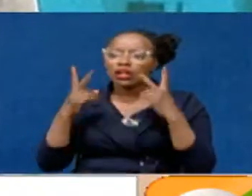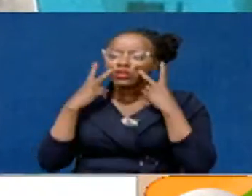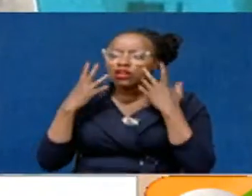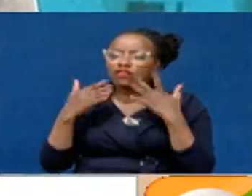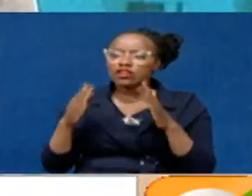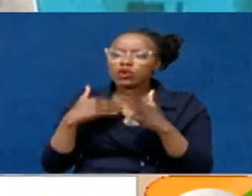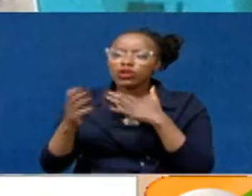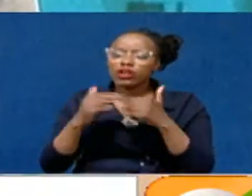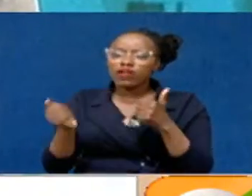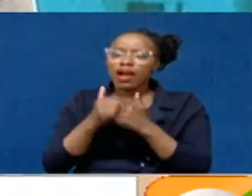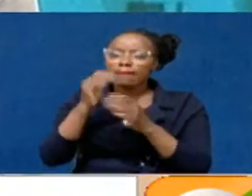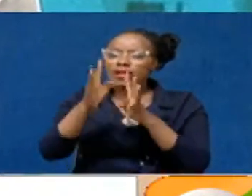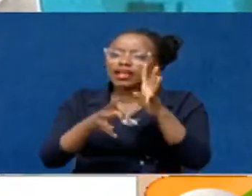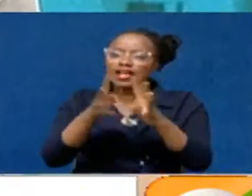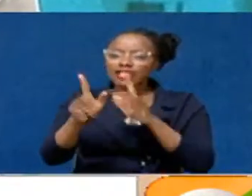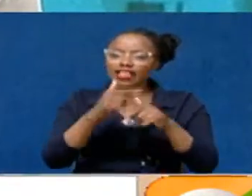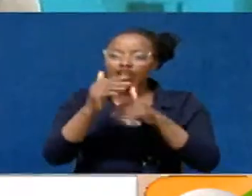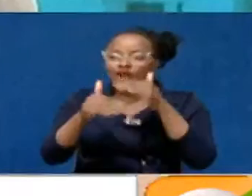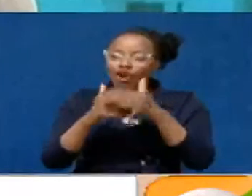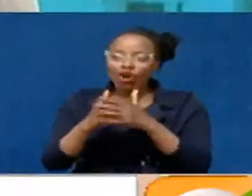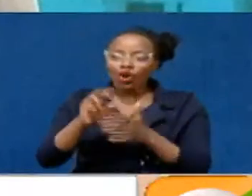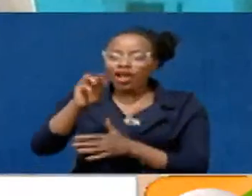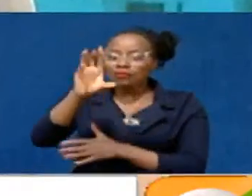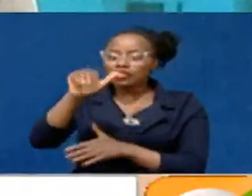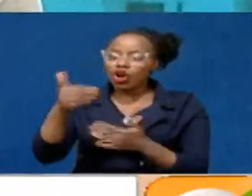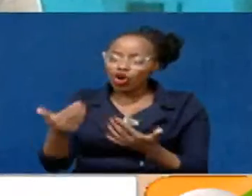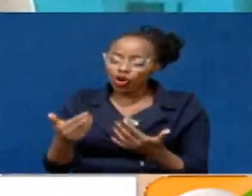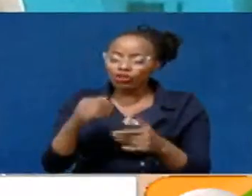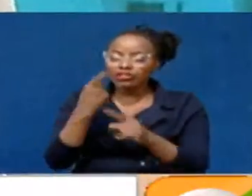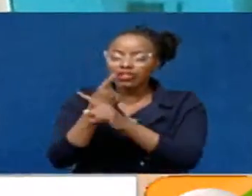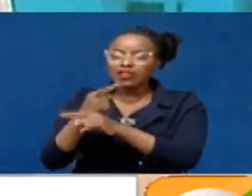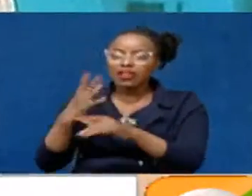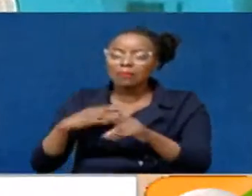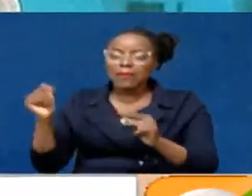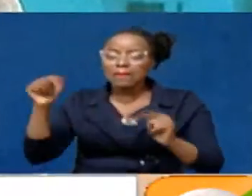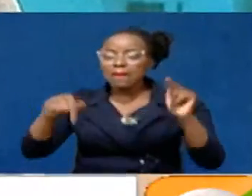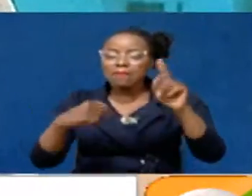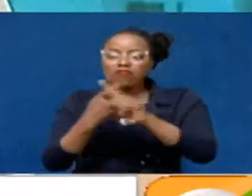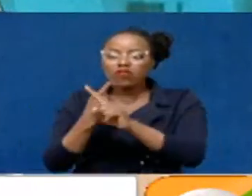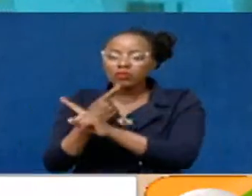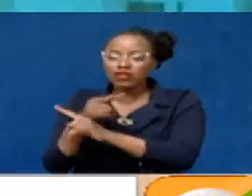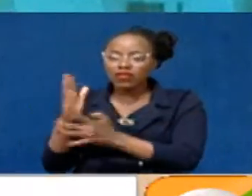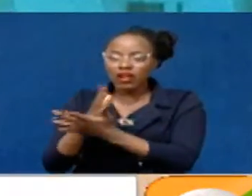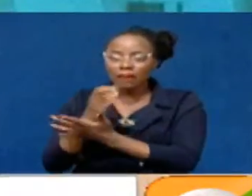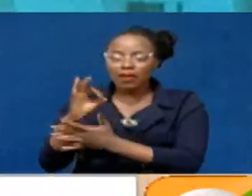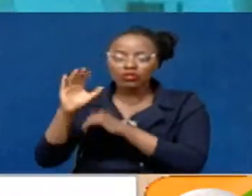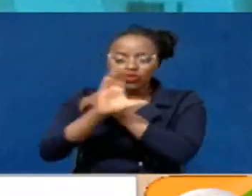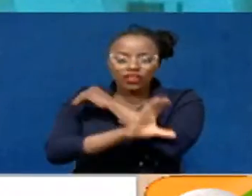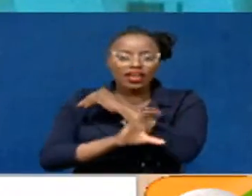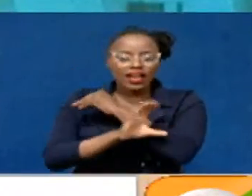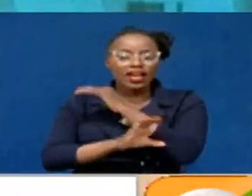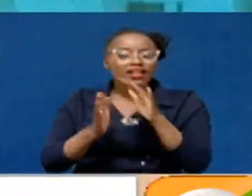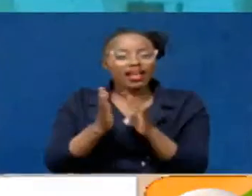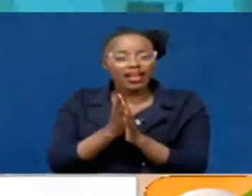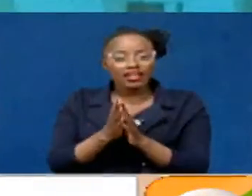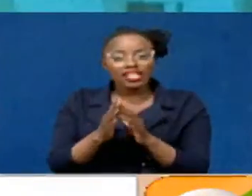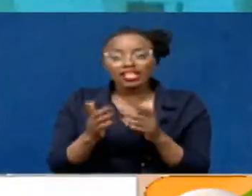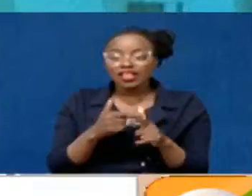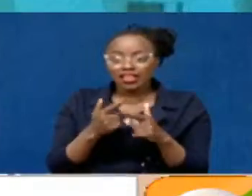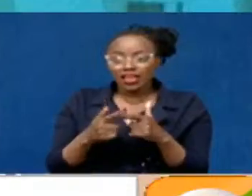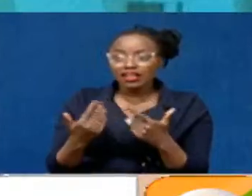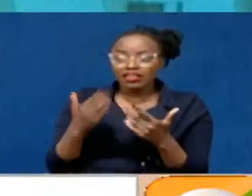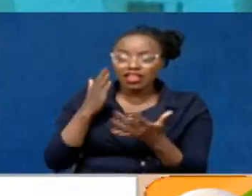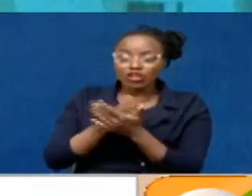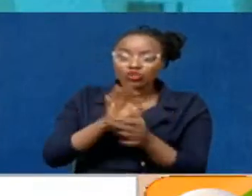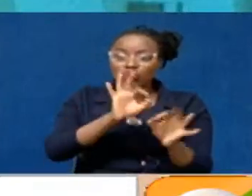saw what happened at Kasarani, and they will have all MCAs and all kinds of people coming from different parts of the country. And then in the